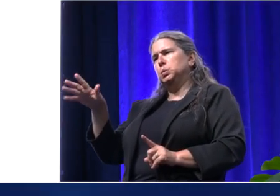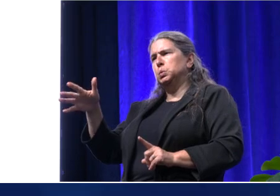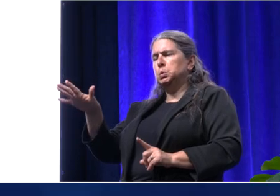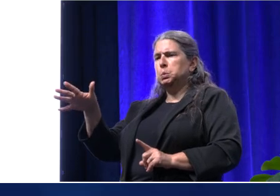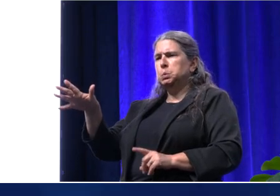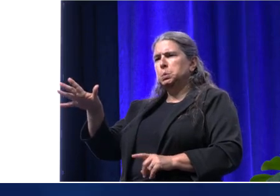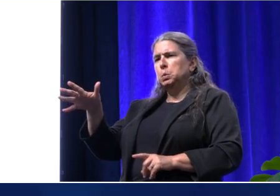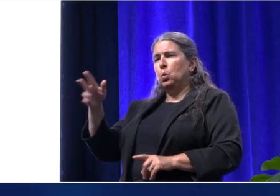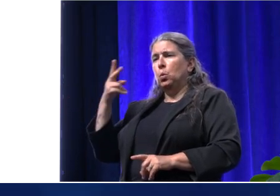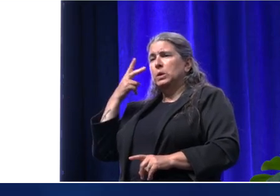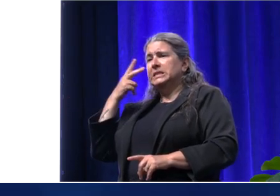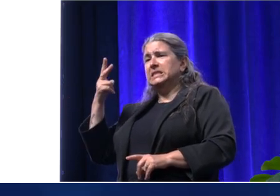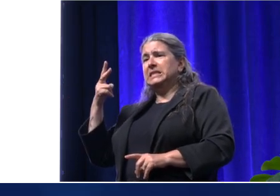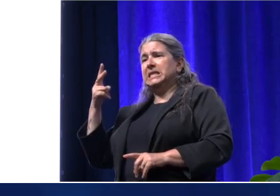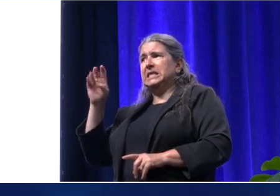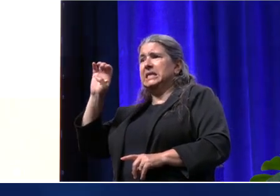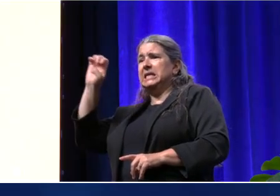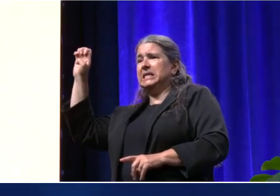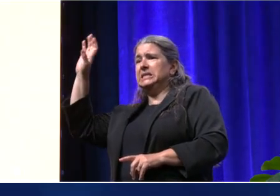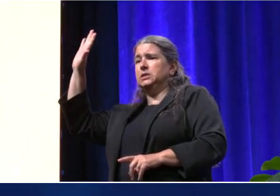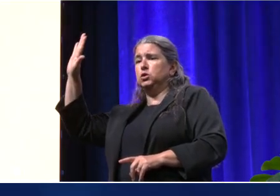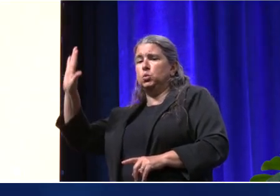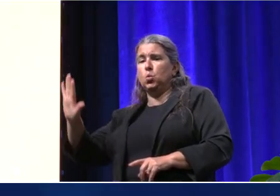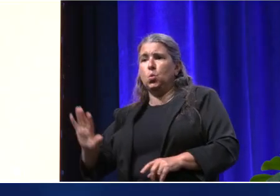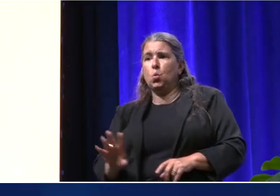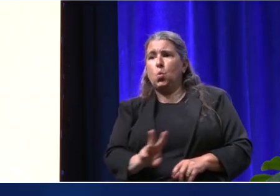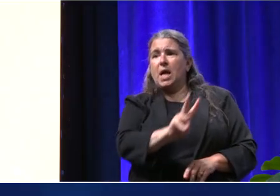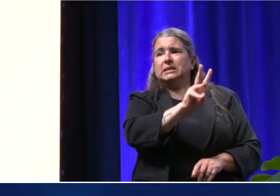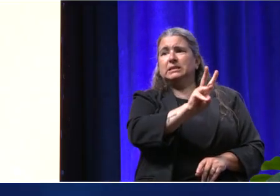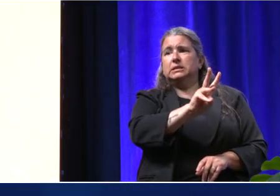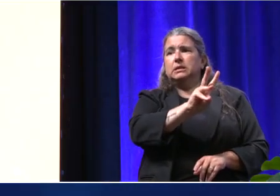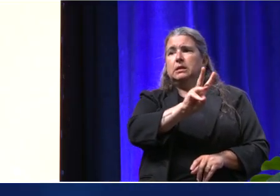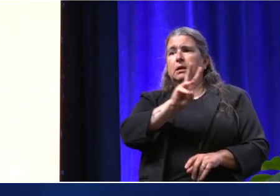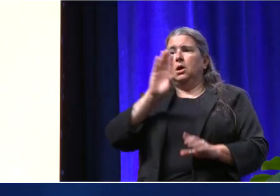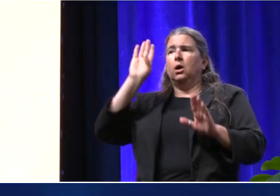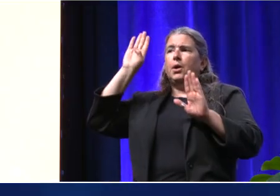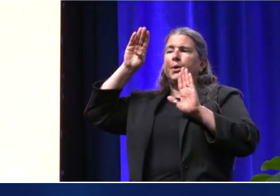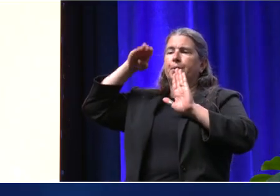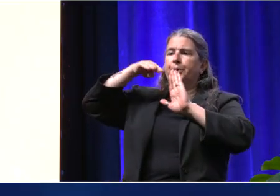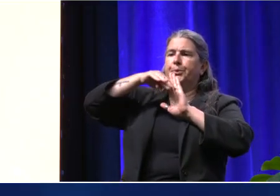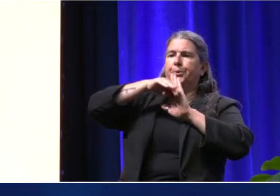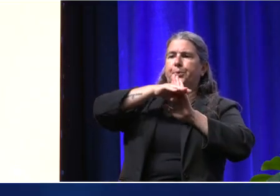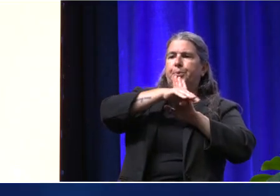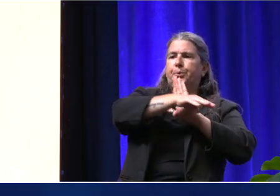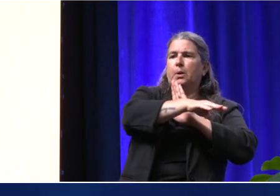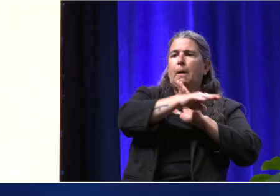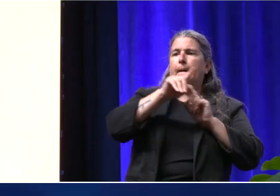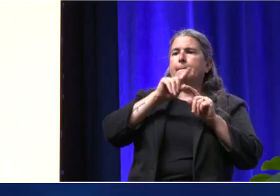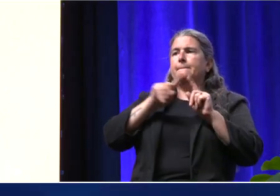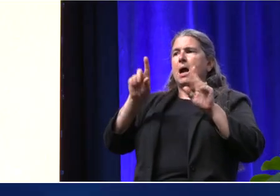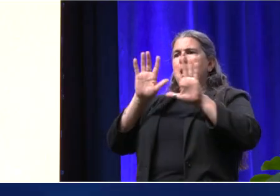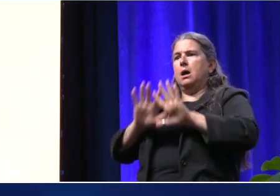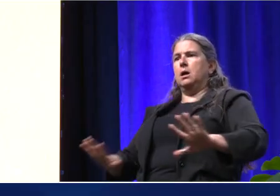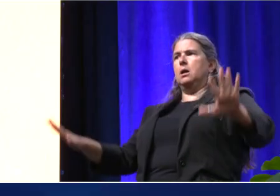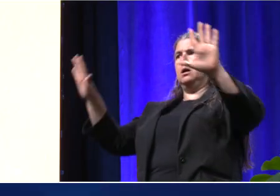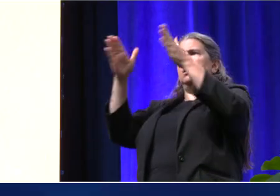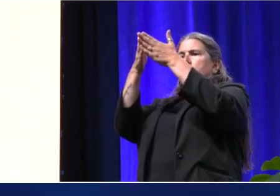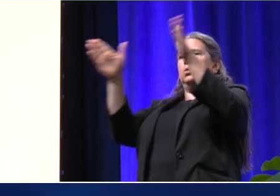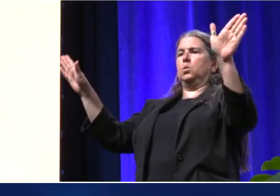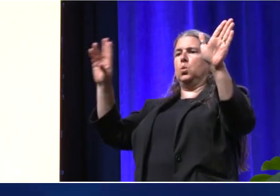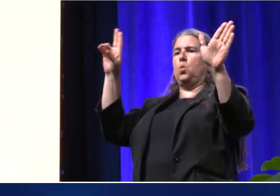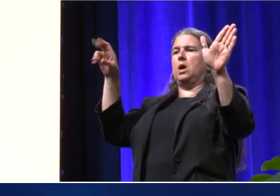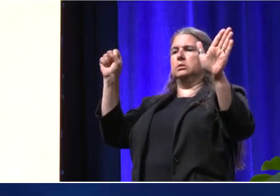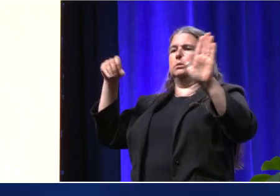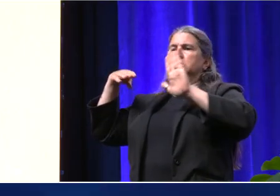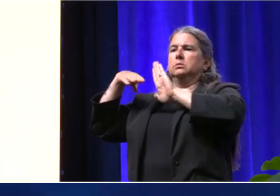west pattern in the declines, but the important thing here is that the US experienced a gradual decline in overdose deaths over 3